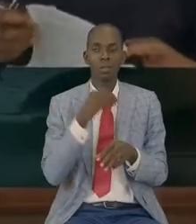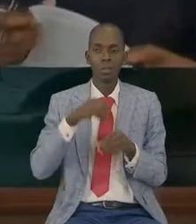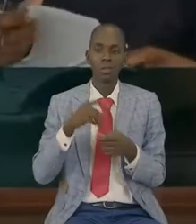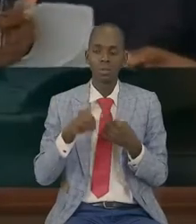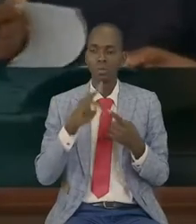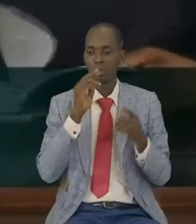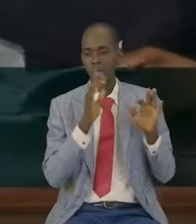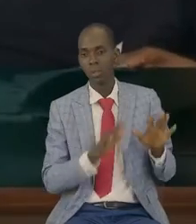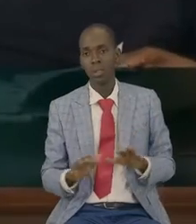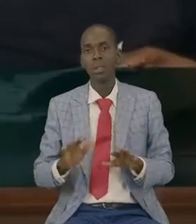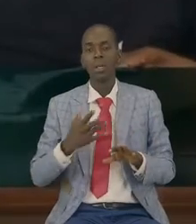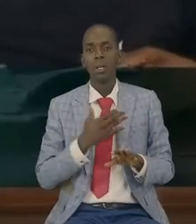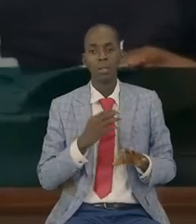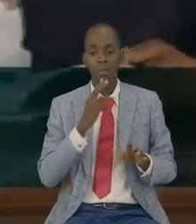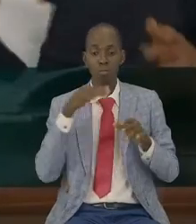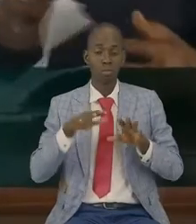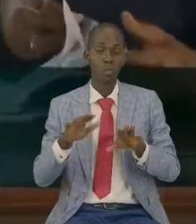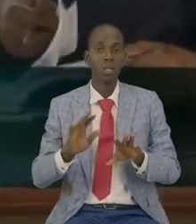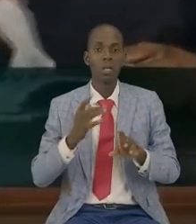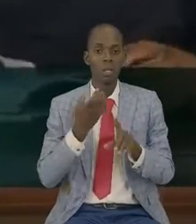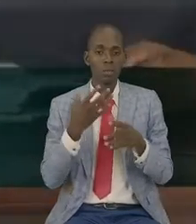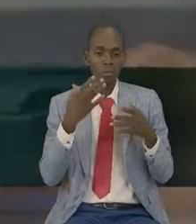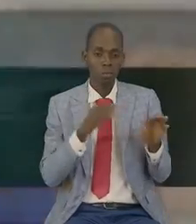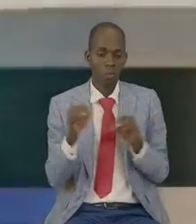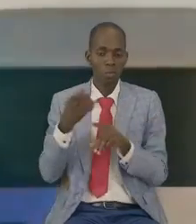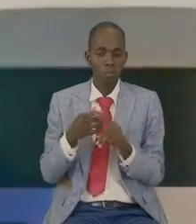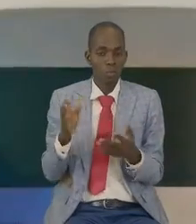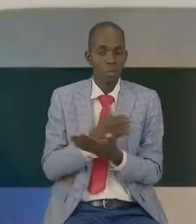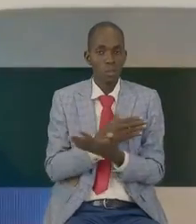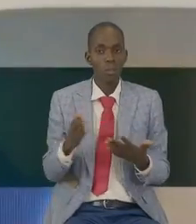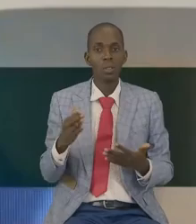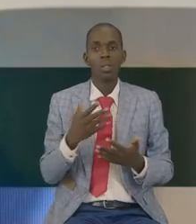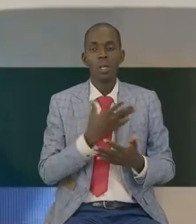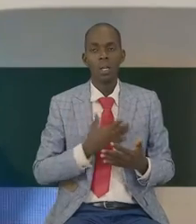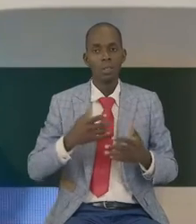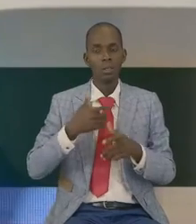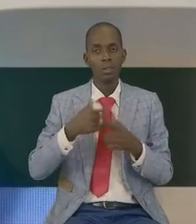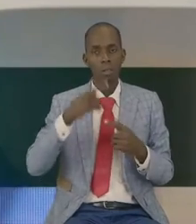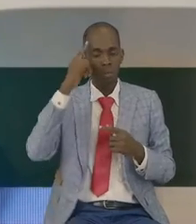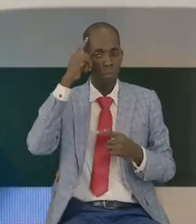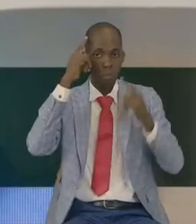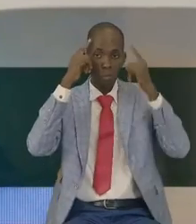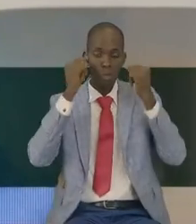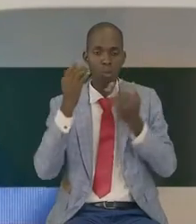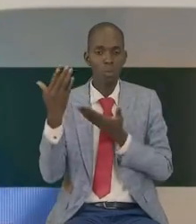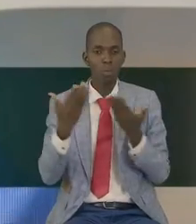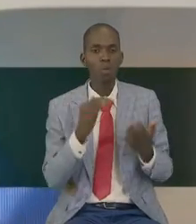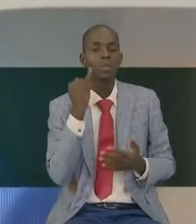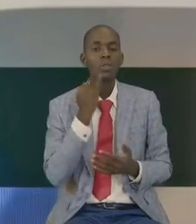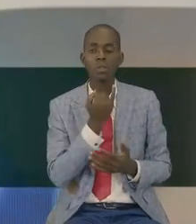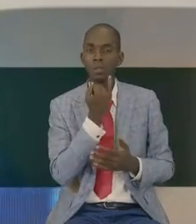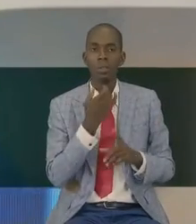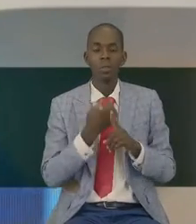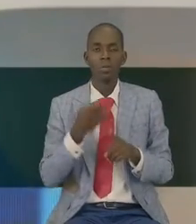the singing, and here is what happened. So Moses brought Israel from the Red Sea, and they